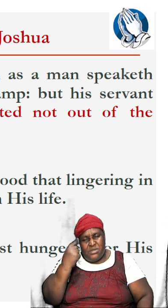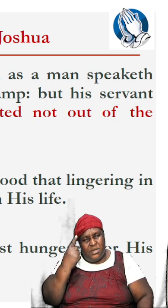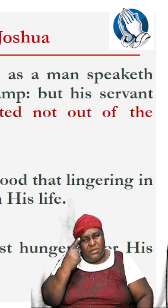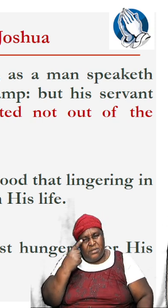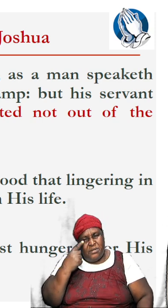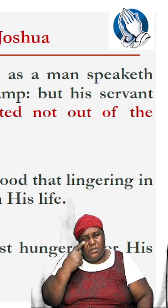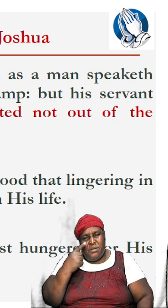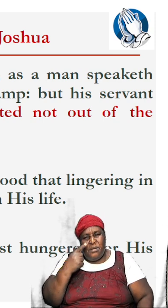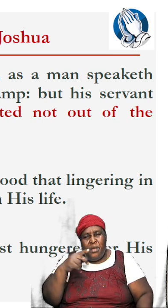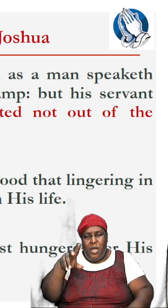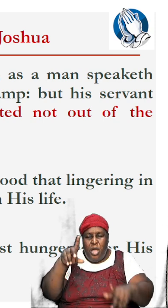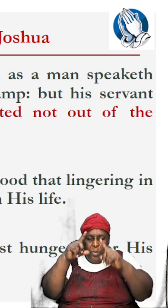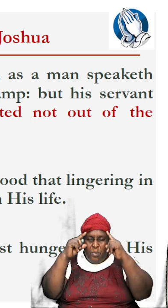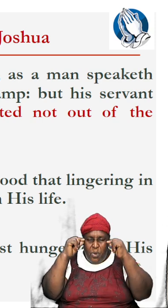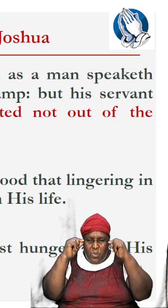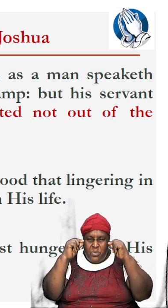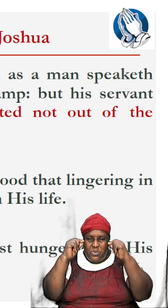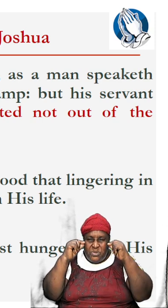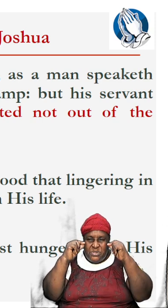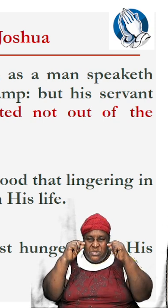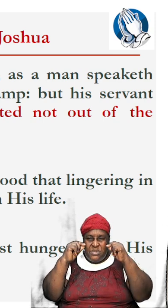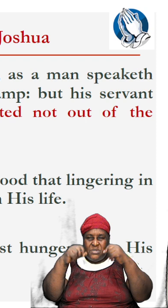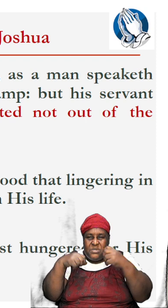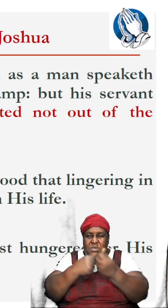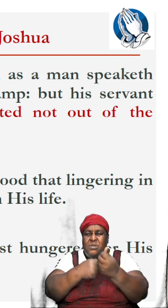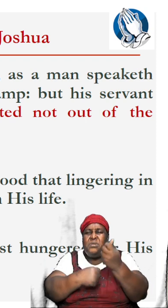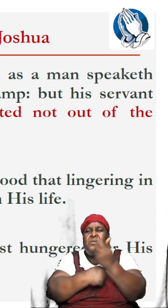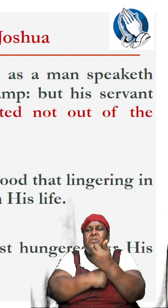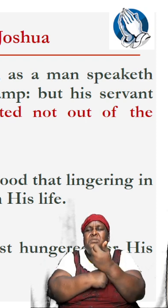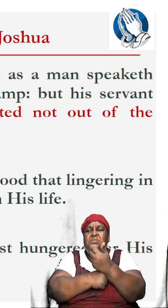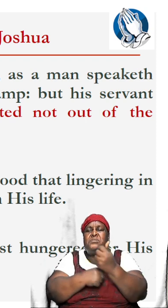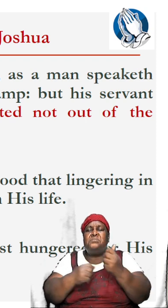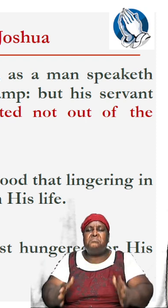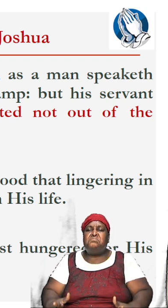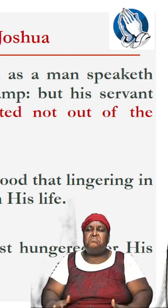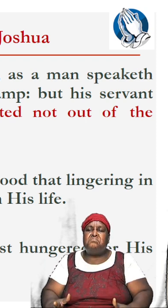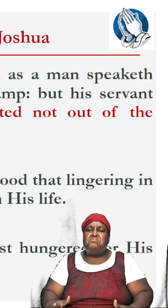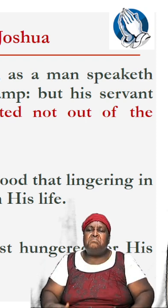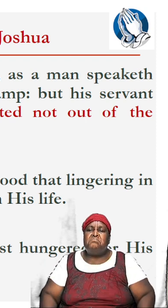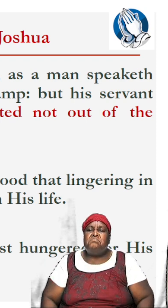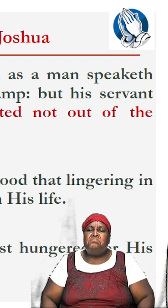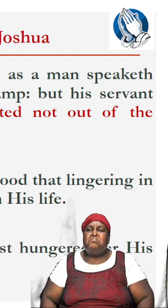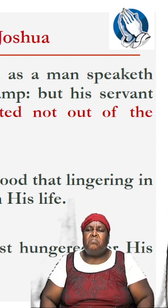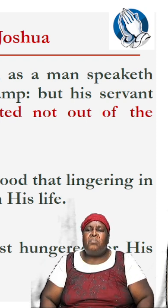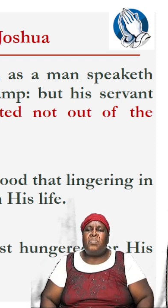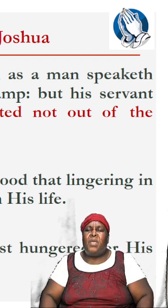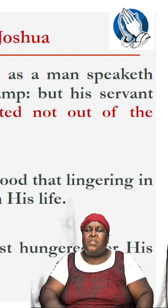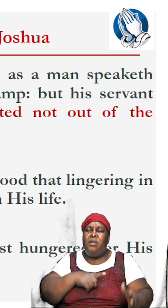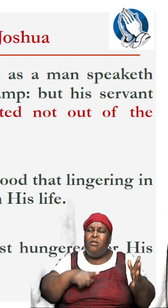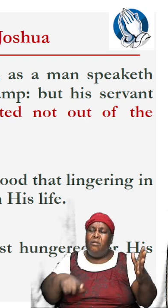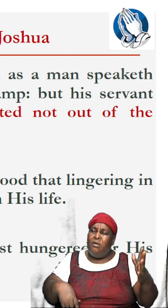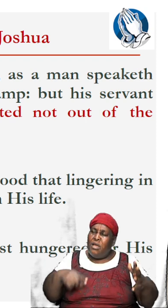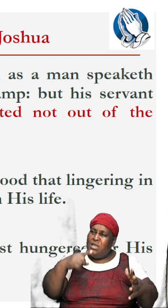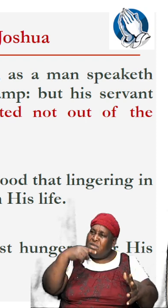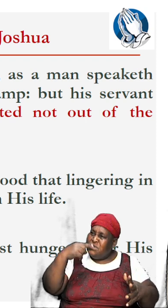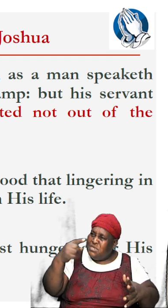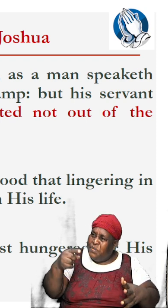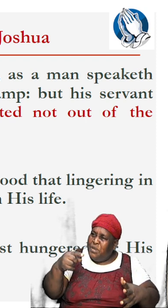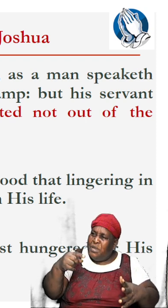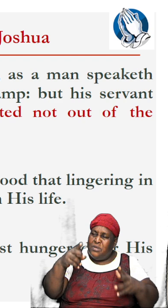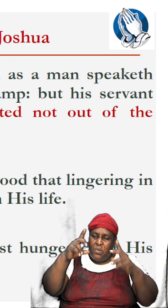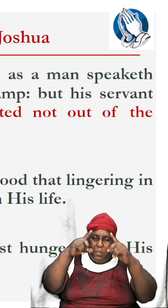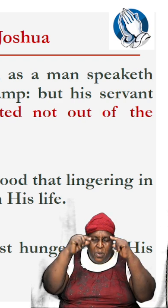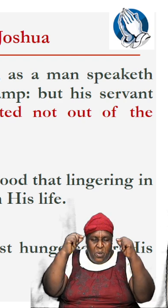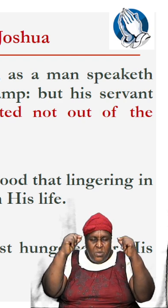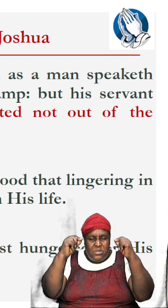to Moses' assistant. So the Bible says, and the Lord spake with Moses face to face as a